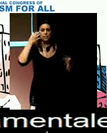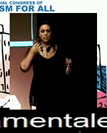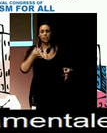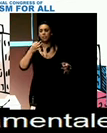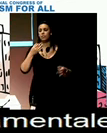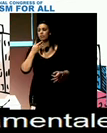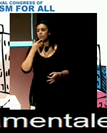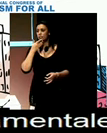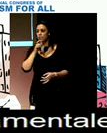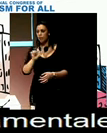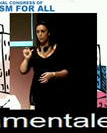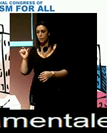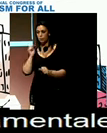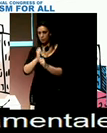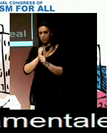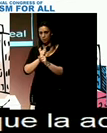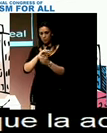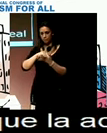thing.